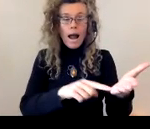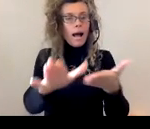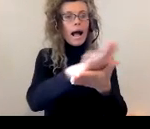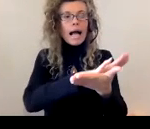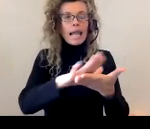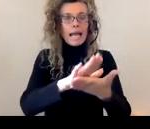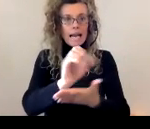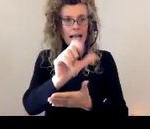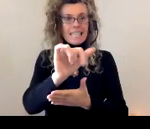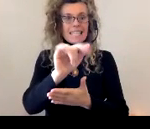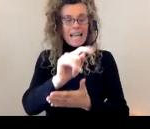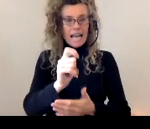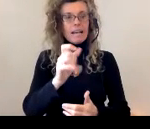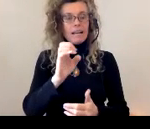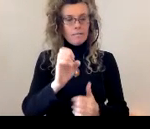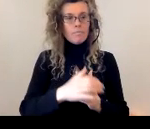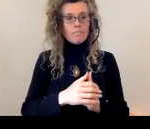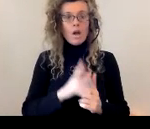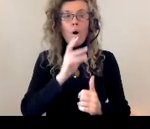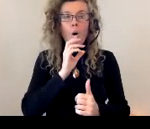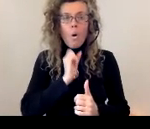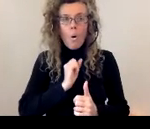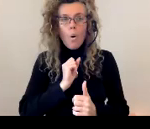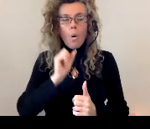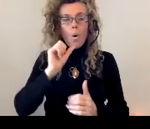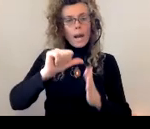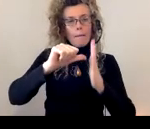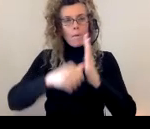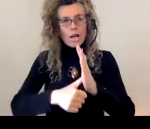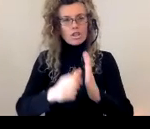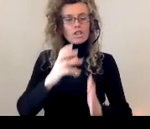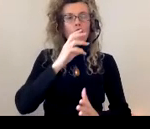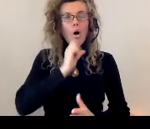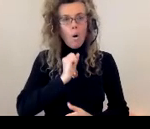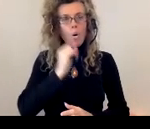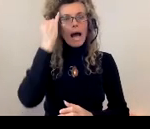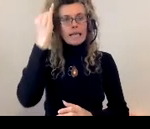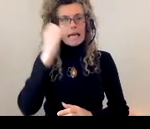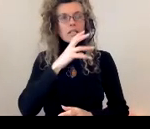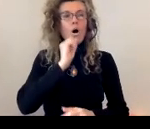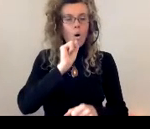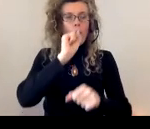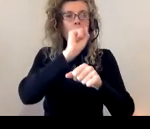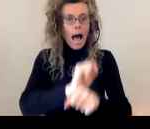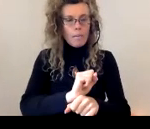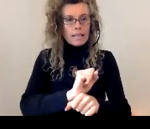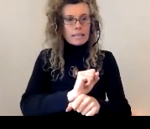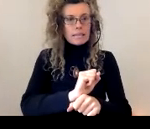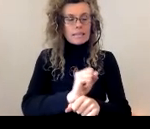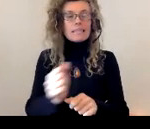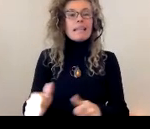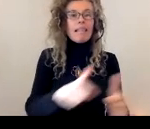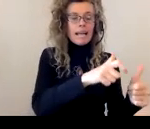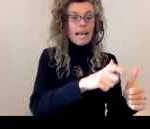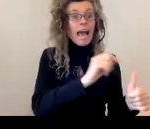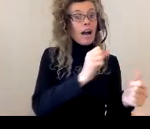slate, eliminating and deleting old impressions and patterns and habits, and creating the new ones that are consistent with this